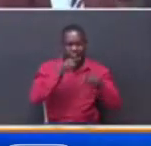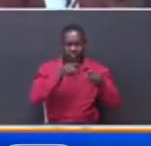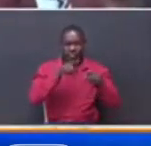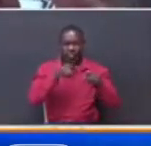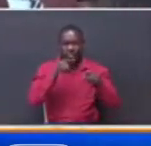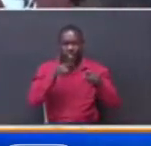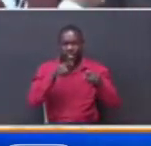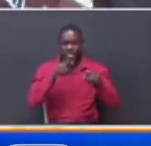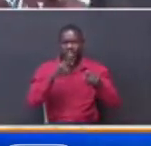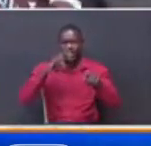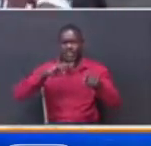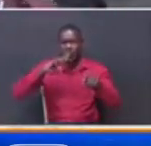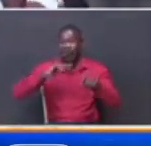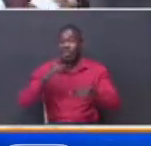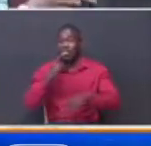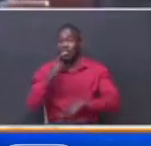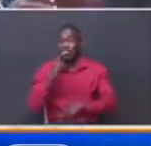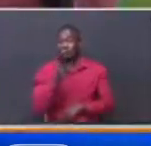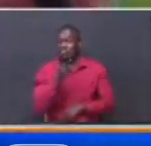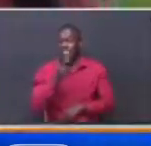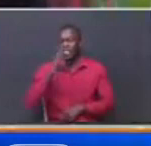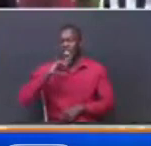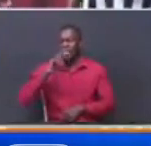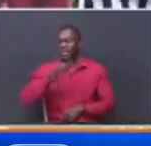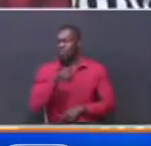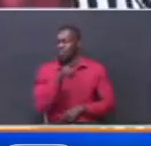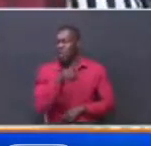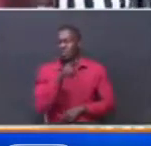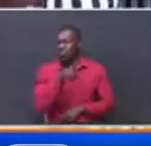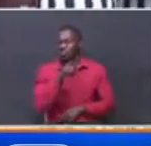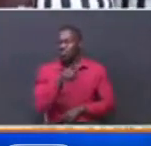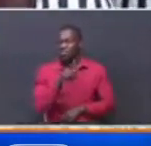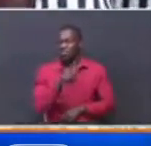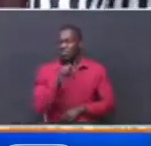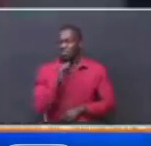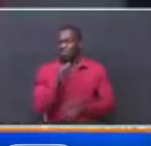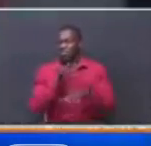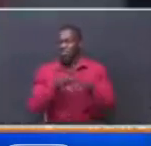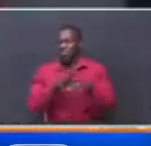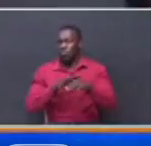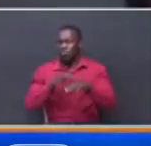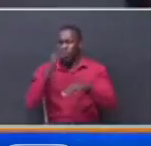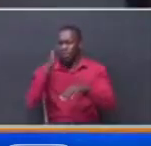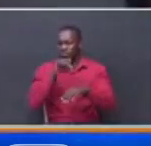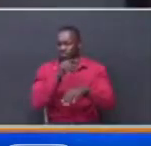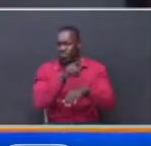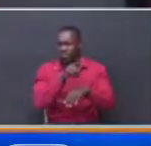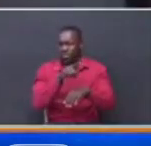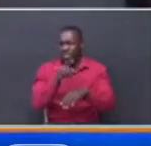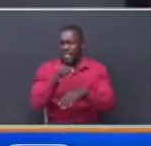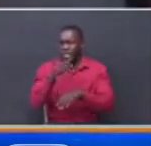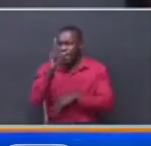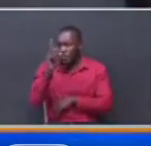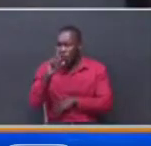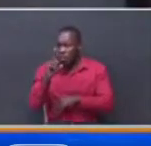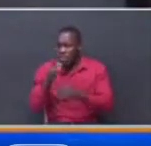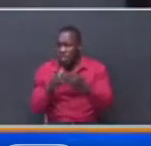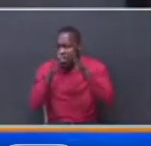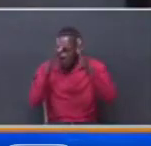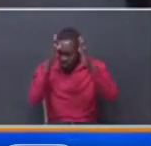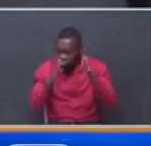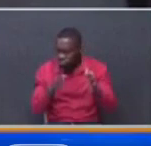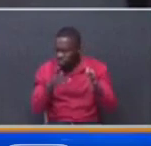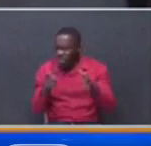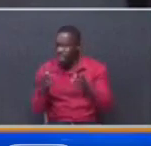what they term as being tribal and interfering with Nairobi County leadership. We are calling on the President to intervene